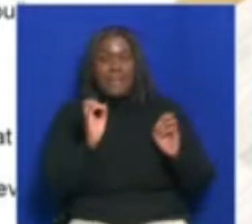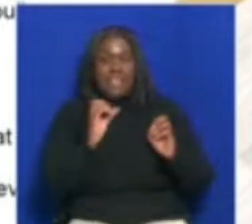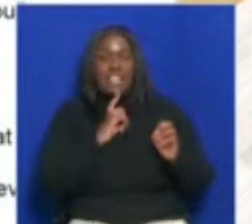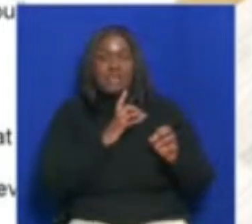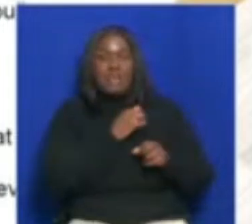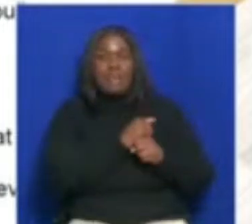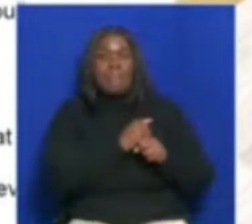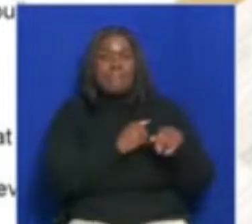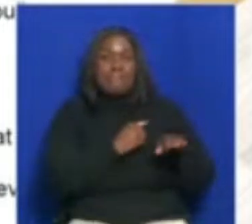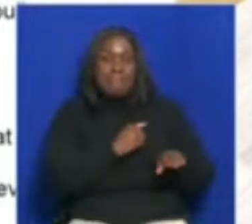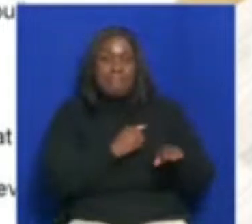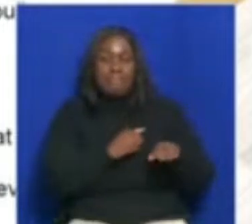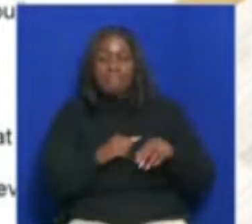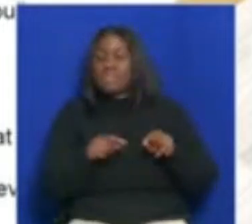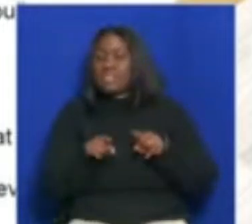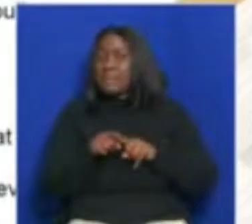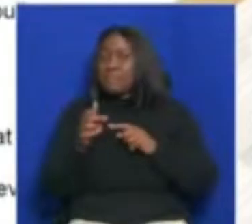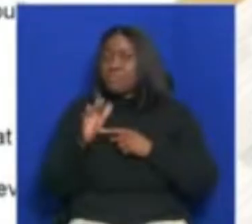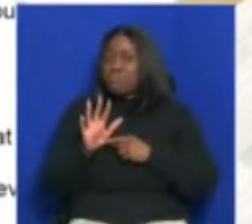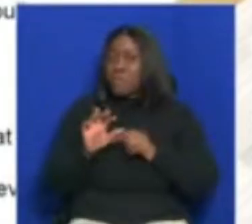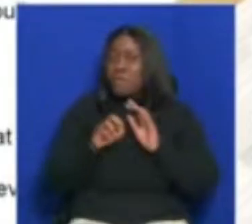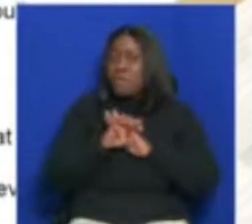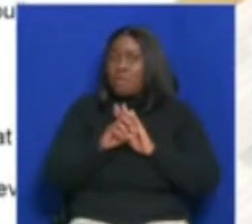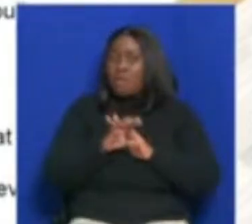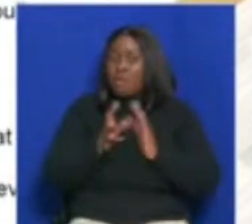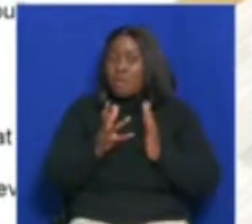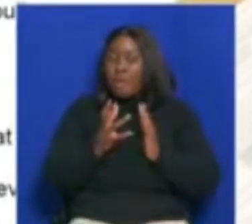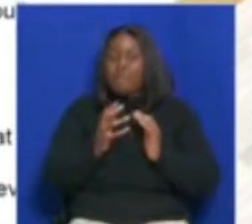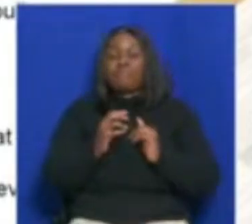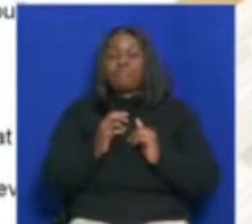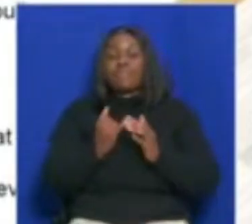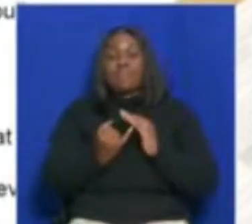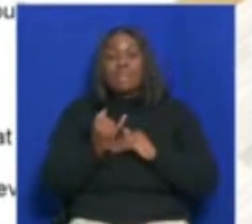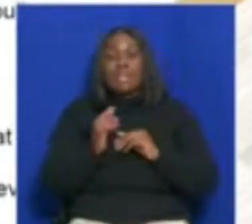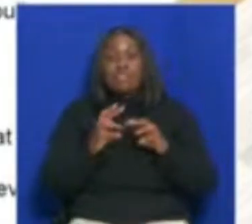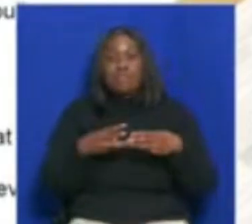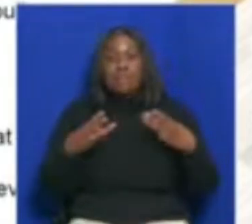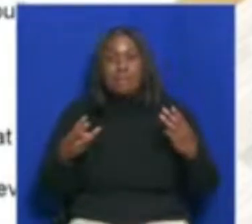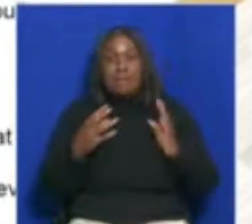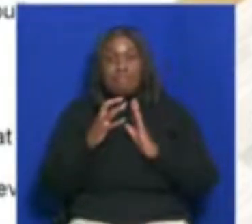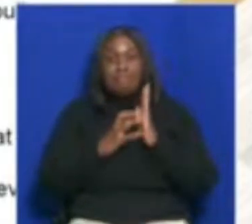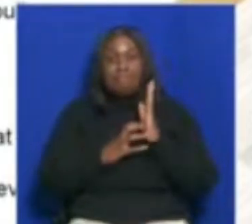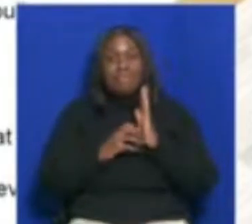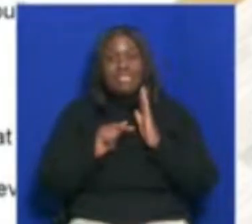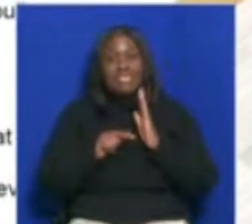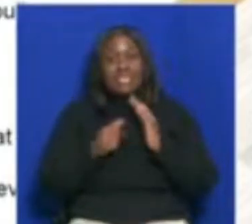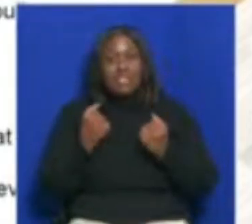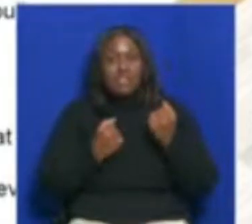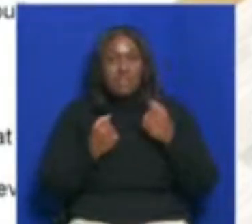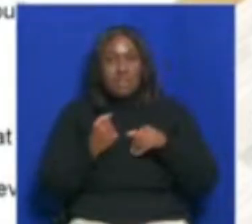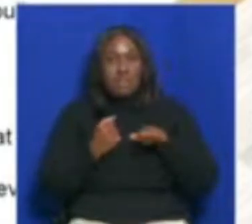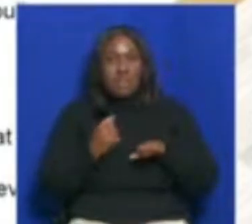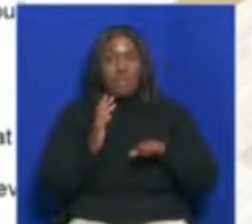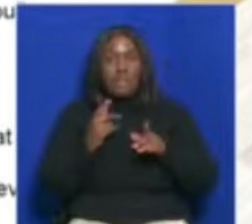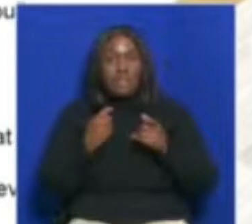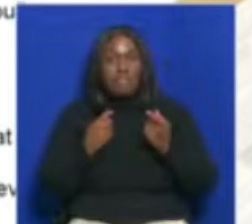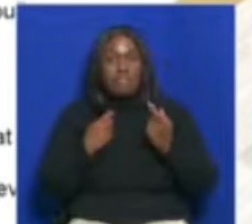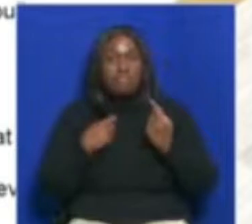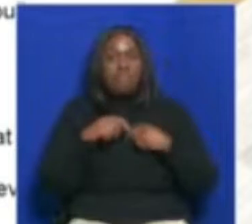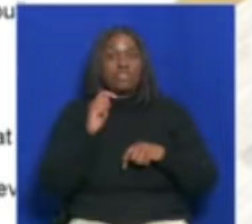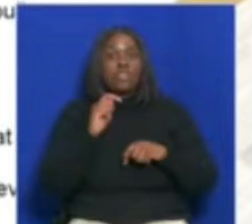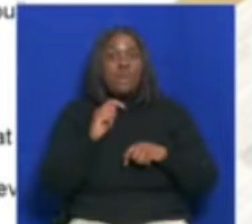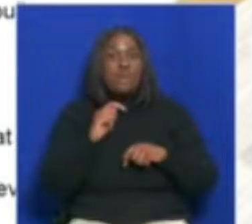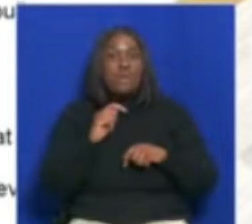advertisement in the independent newspaper indicating that the vehicle was to be sold to recover the outstanding cost.